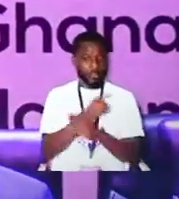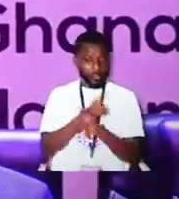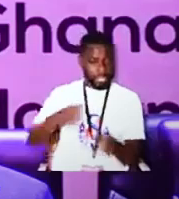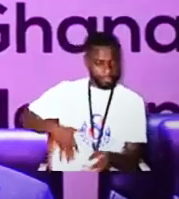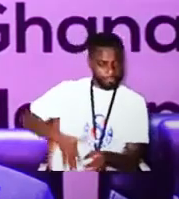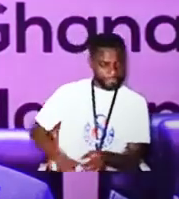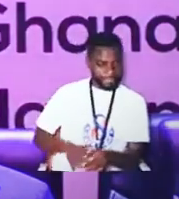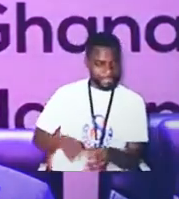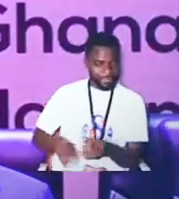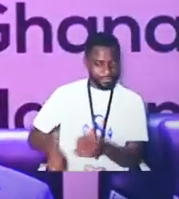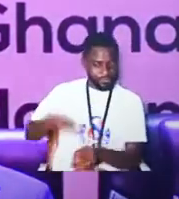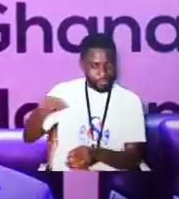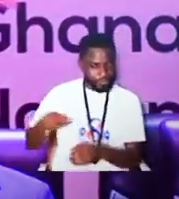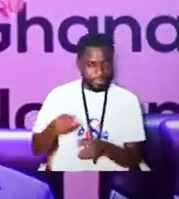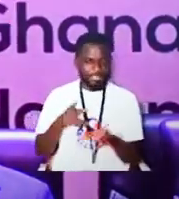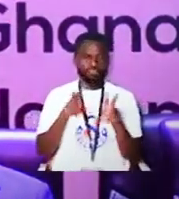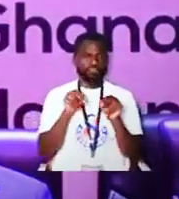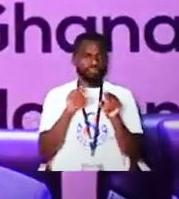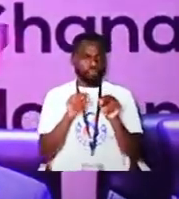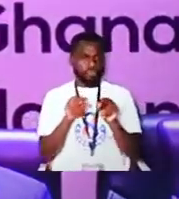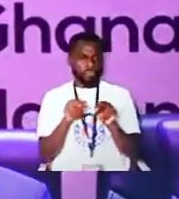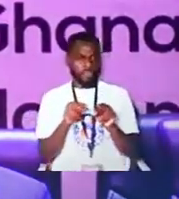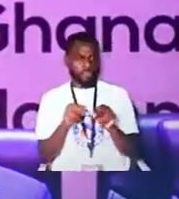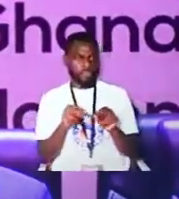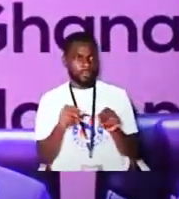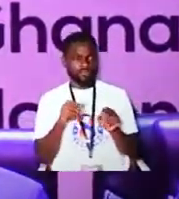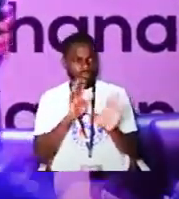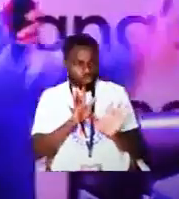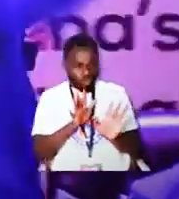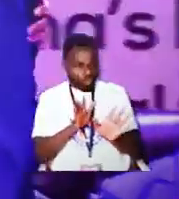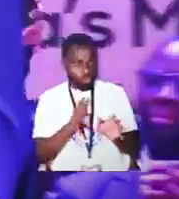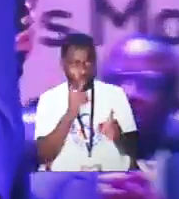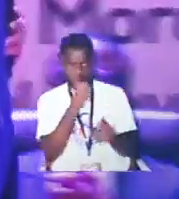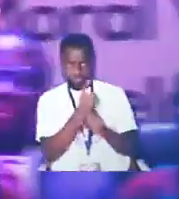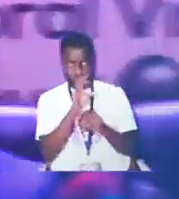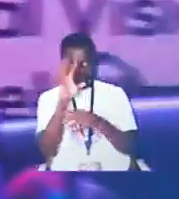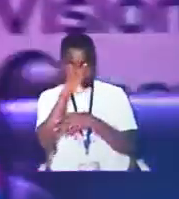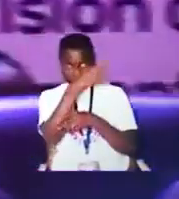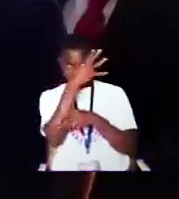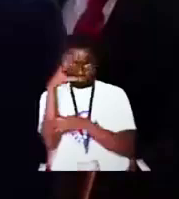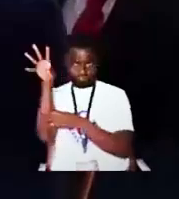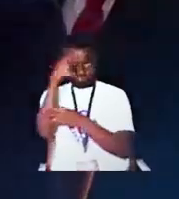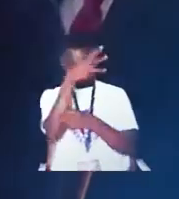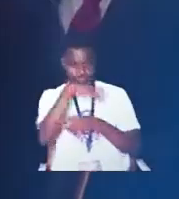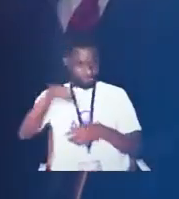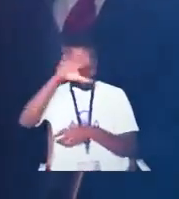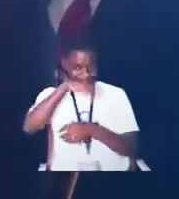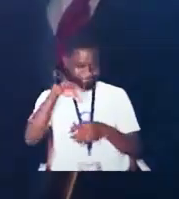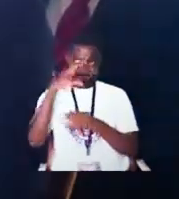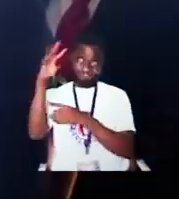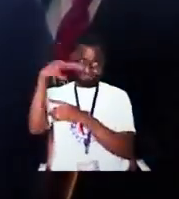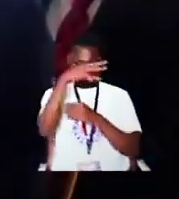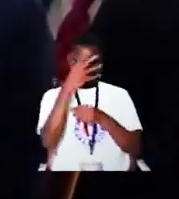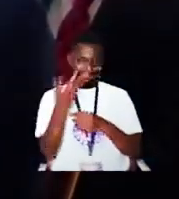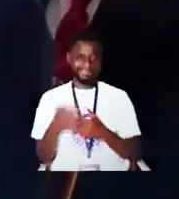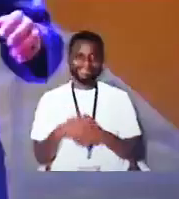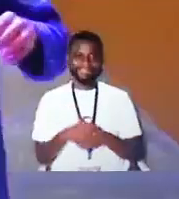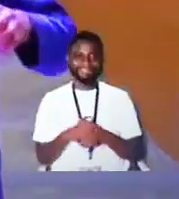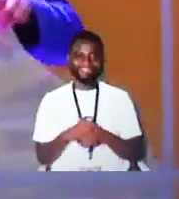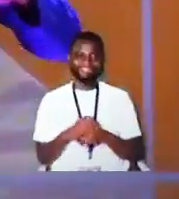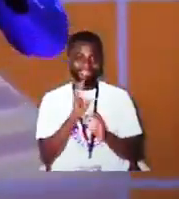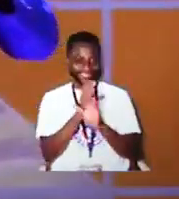money. Then the man said, "Don't do it. There are cameras here. Meet me somewhere." And